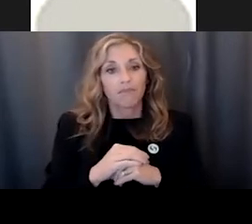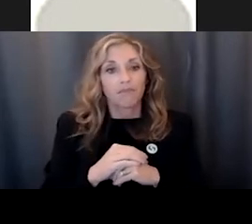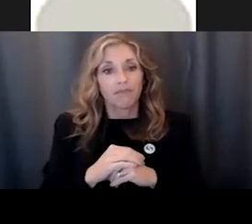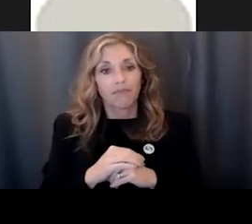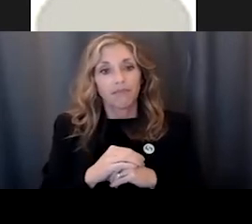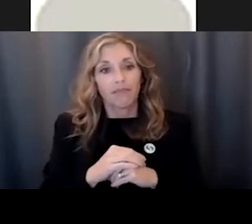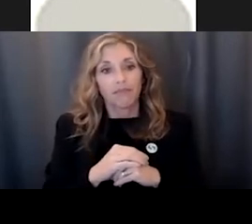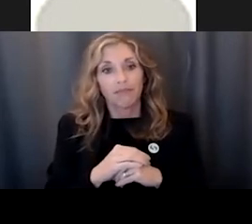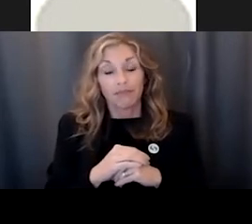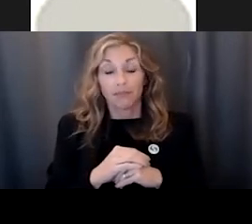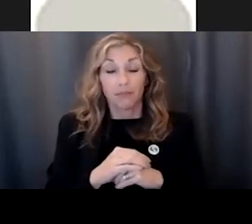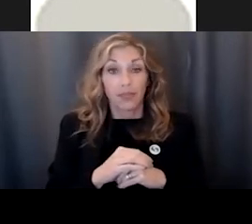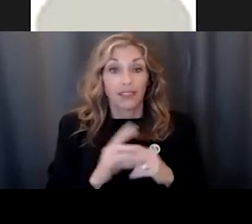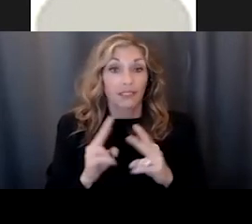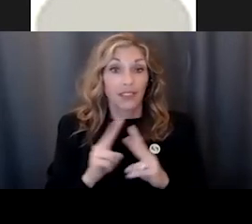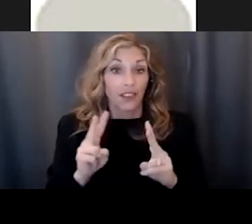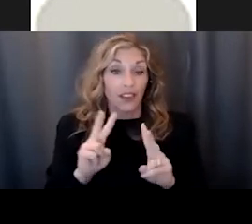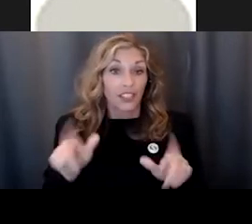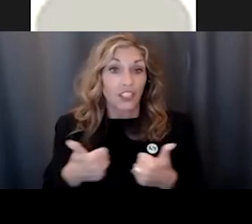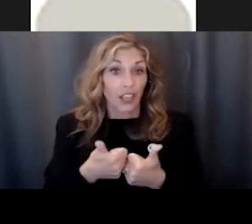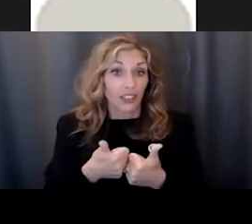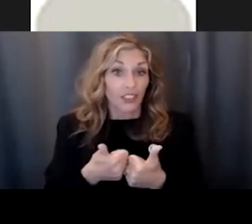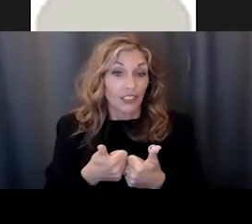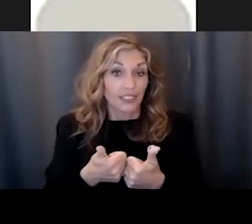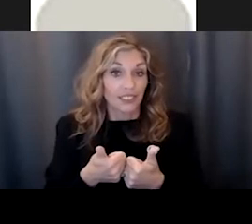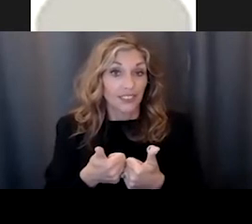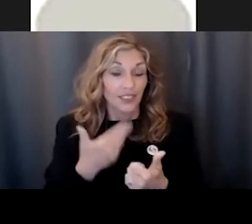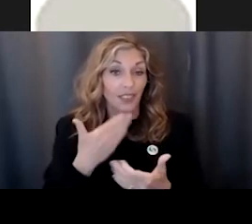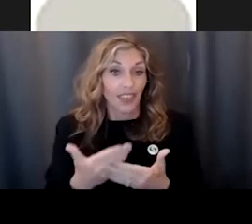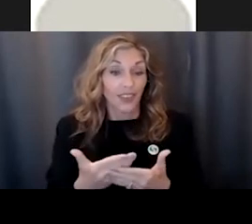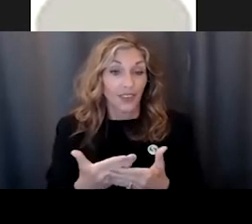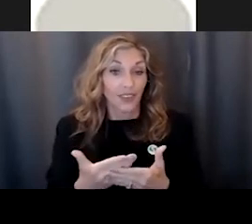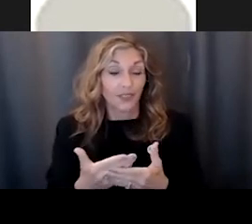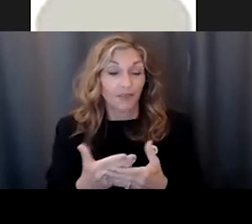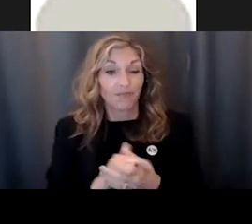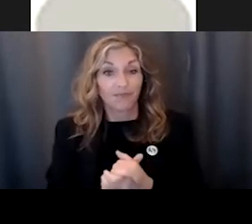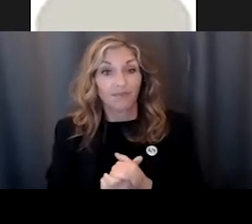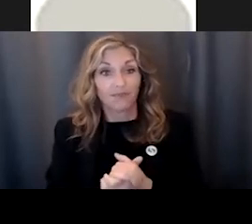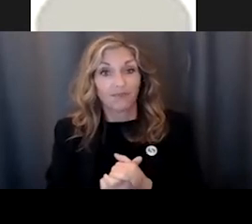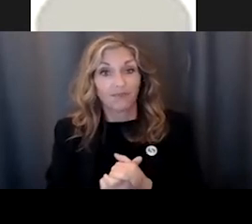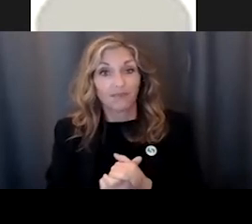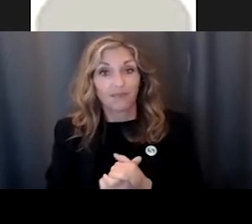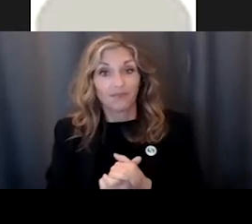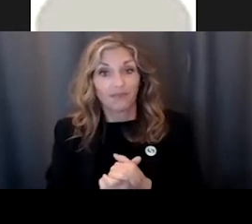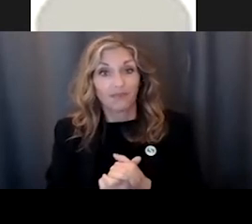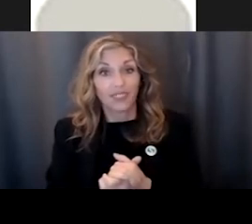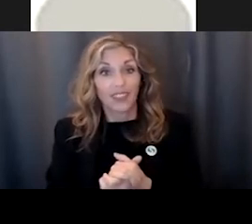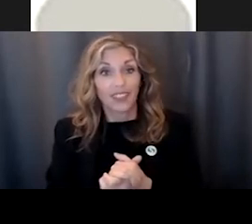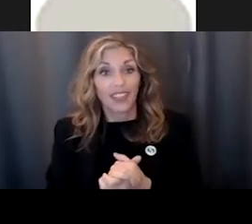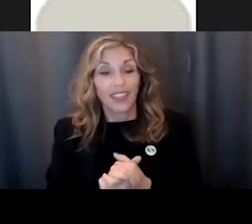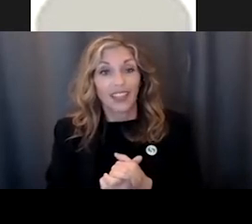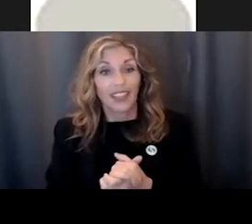super challenging. So thank you so much. Now and I'll turn to Narelle.